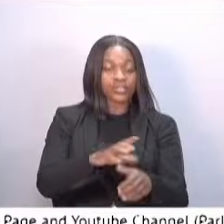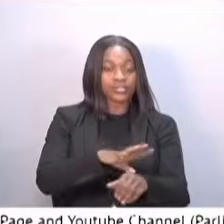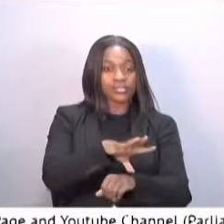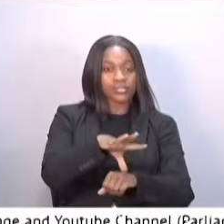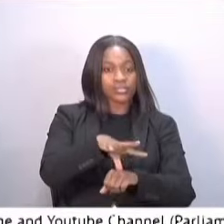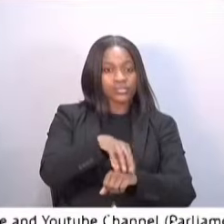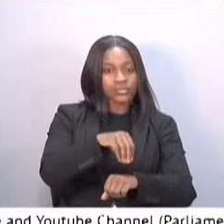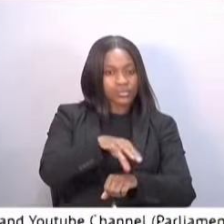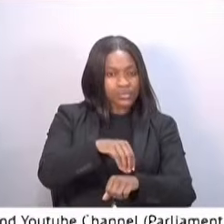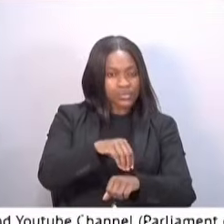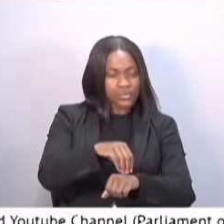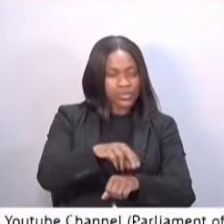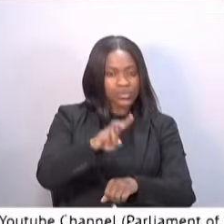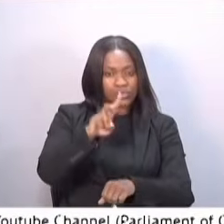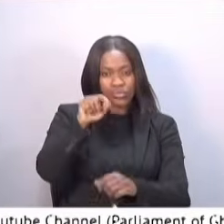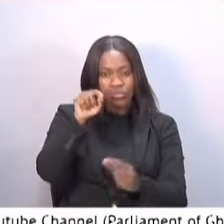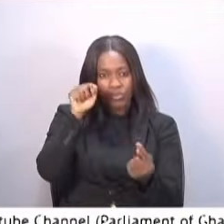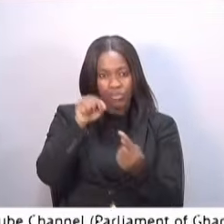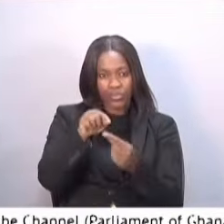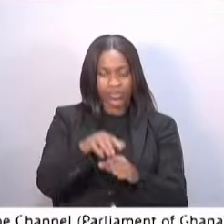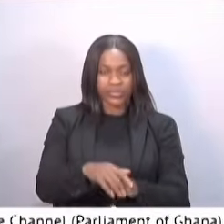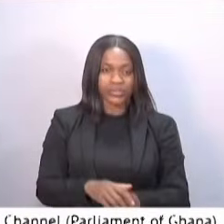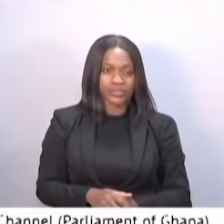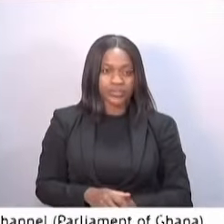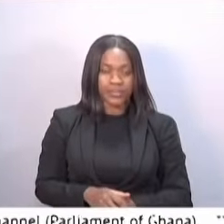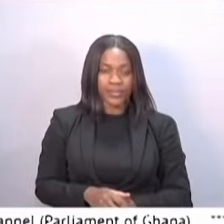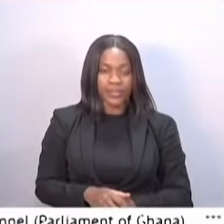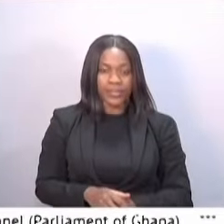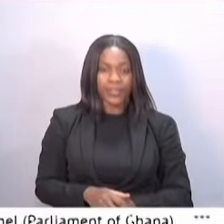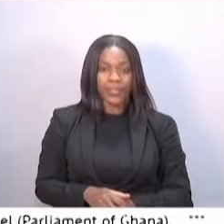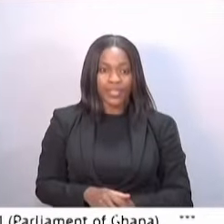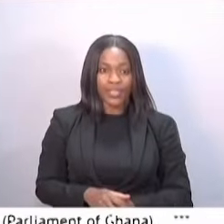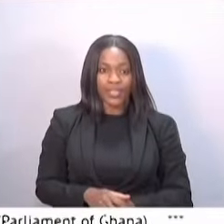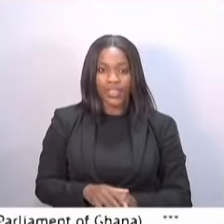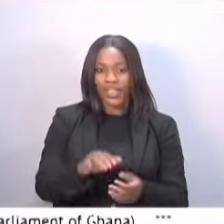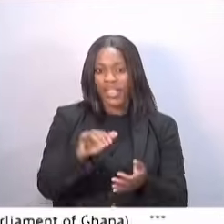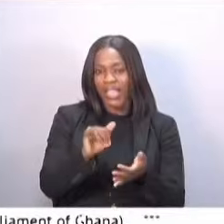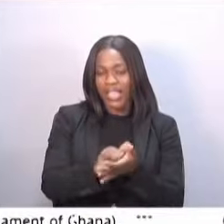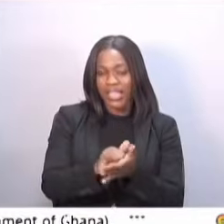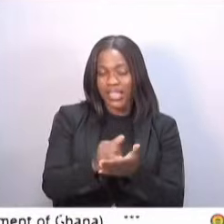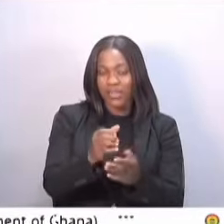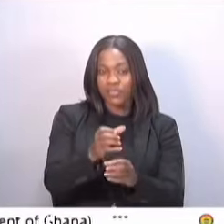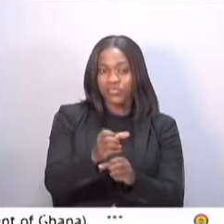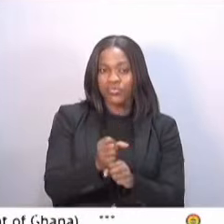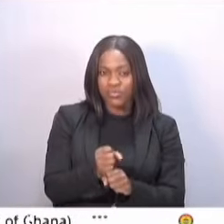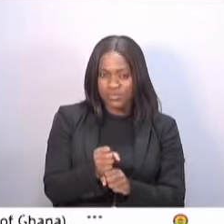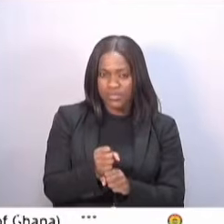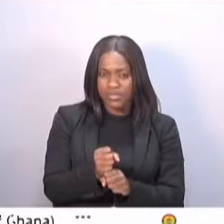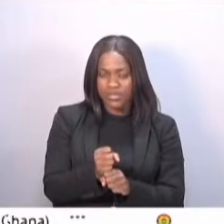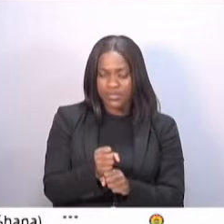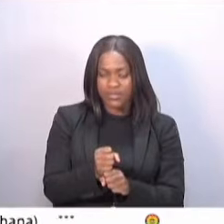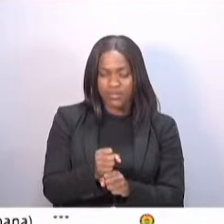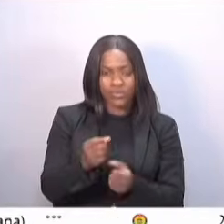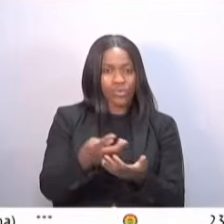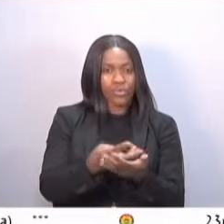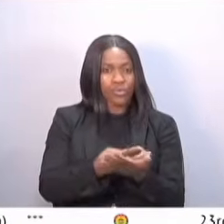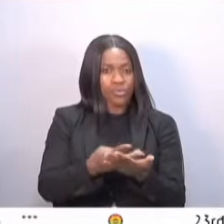2.7 million tons of ITMOs by 2030. First one. Waste to compost project,